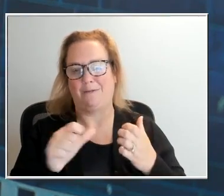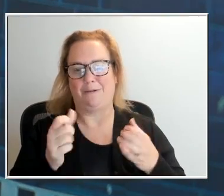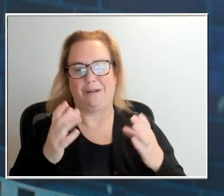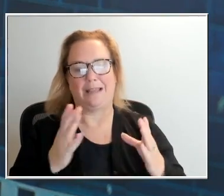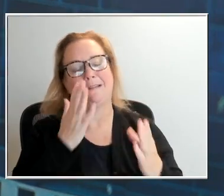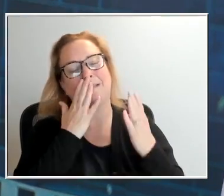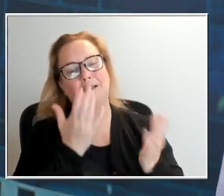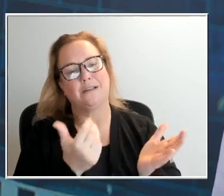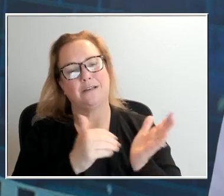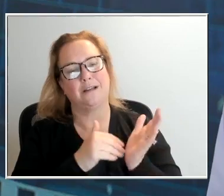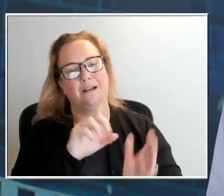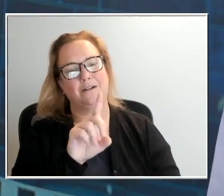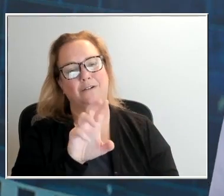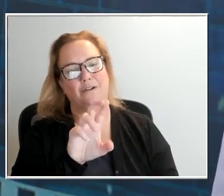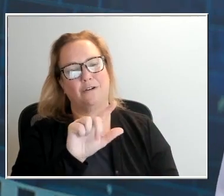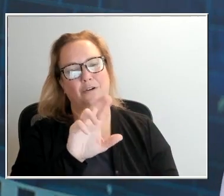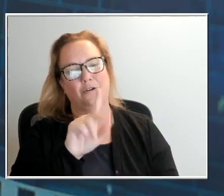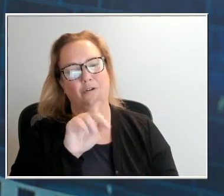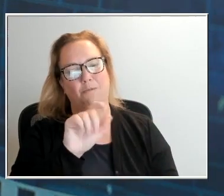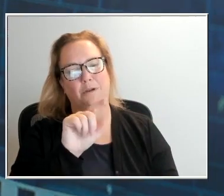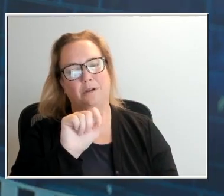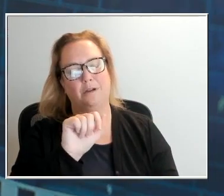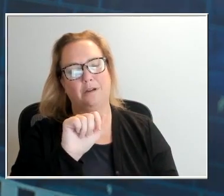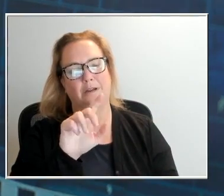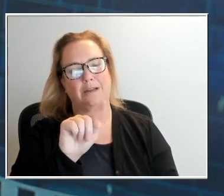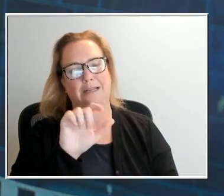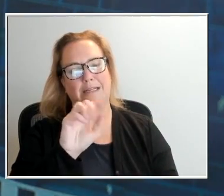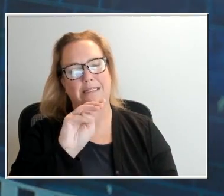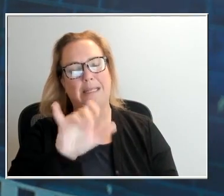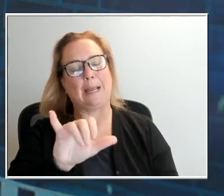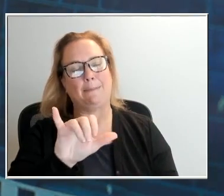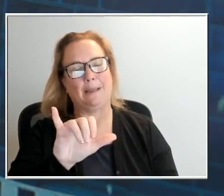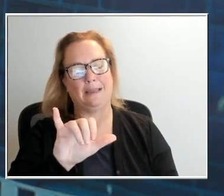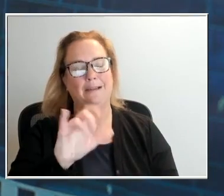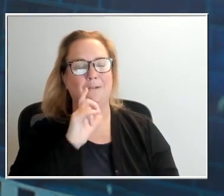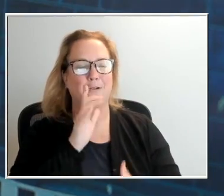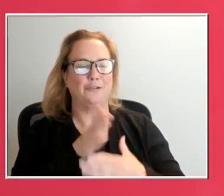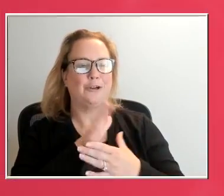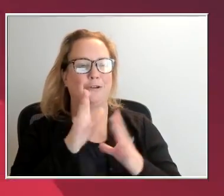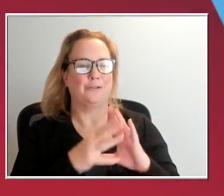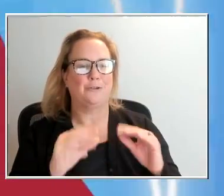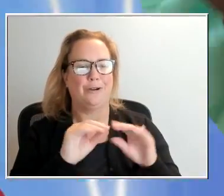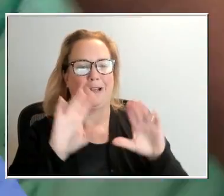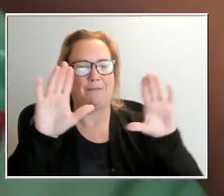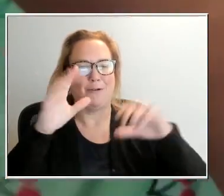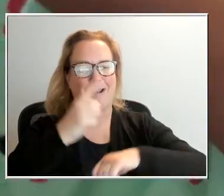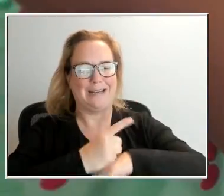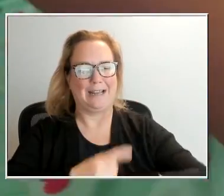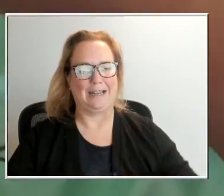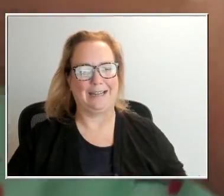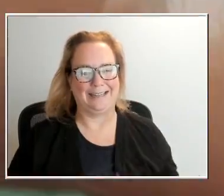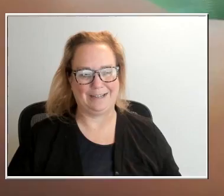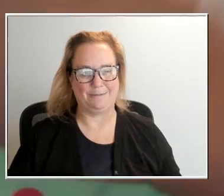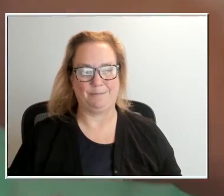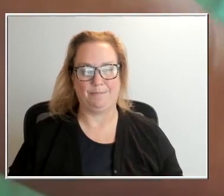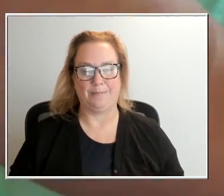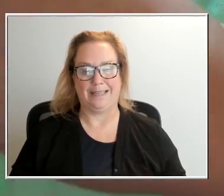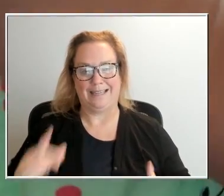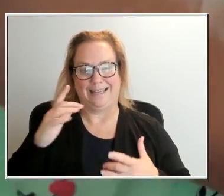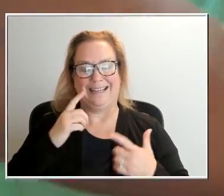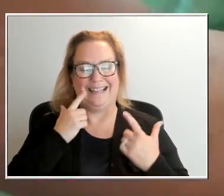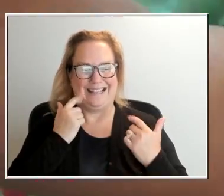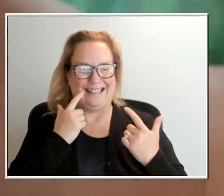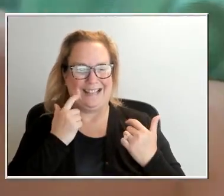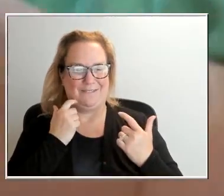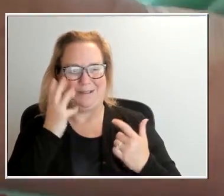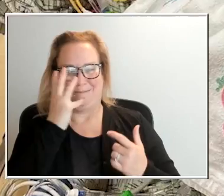Dr. Gupta, Doc Hawk, and especially Tammy Bunny for letting us share her story. Have a great day. An infectious giggle and beautiful